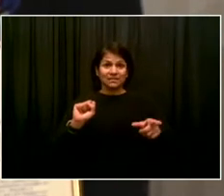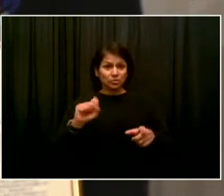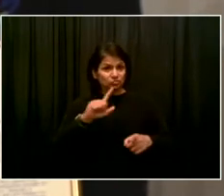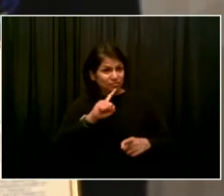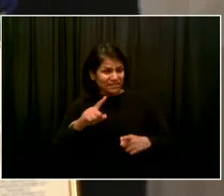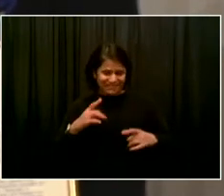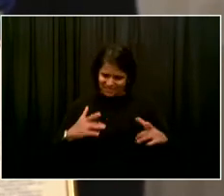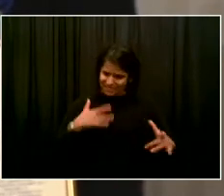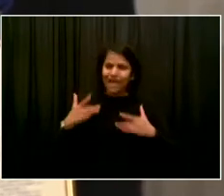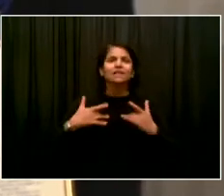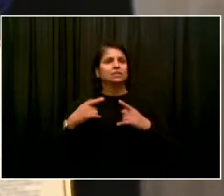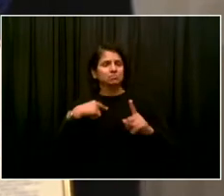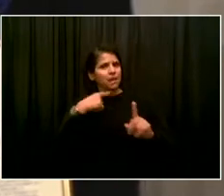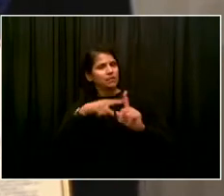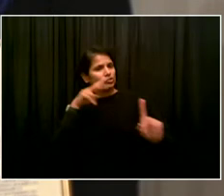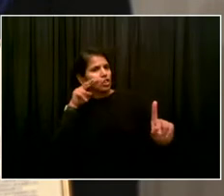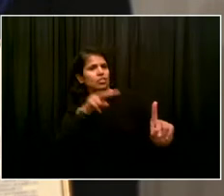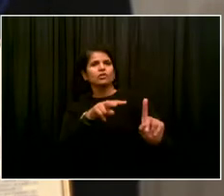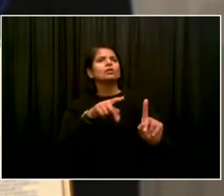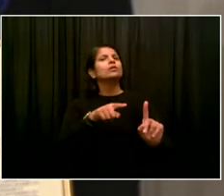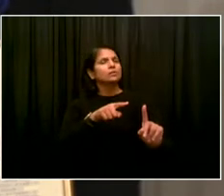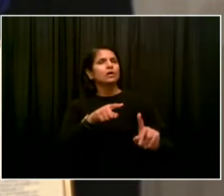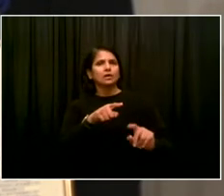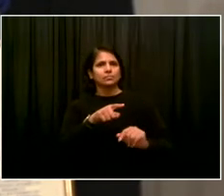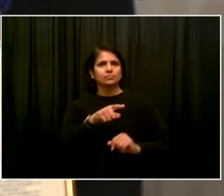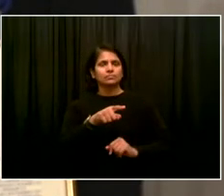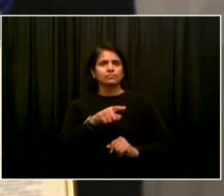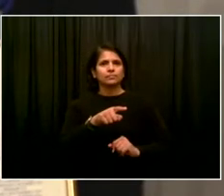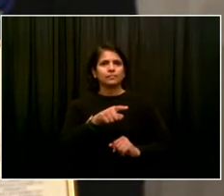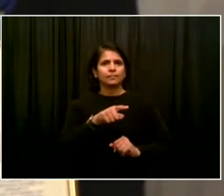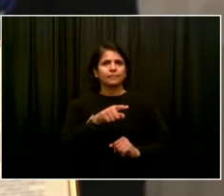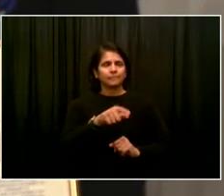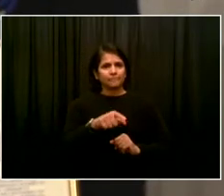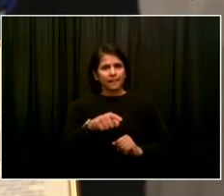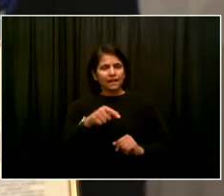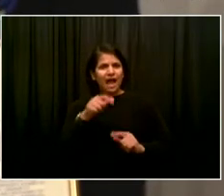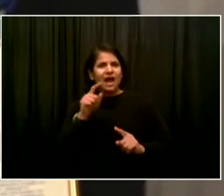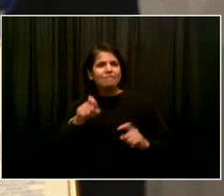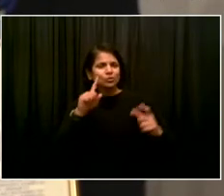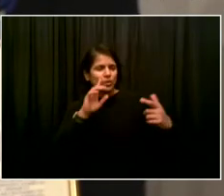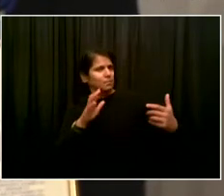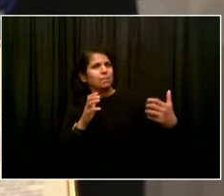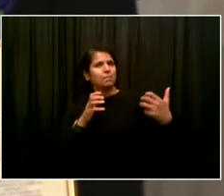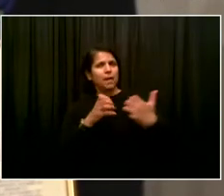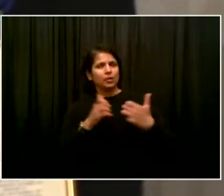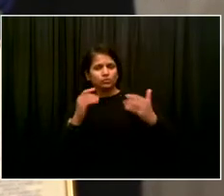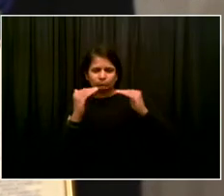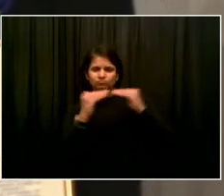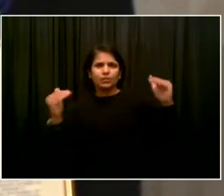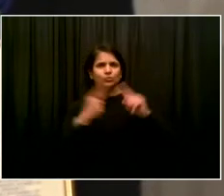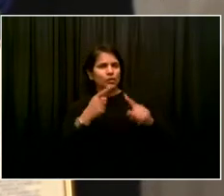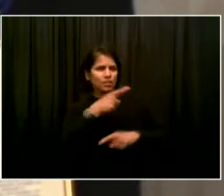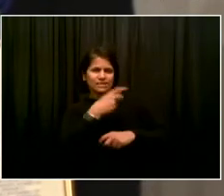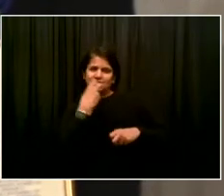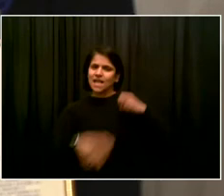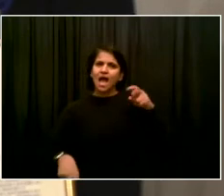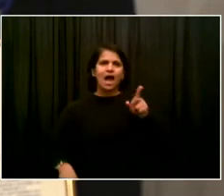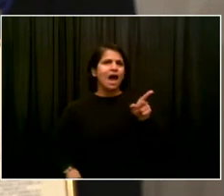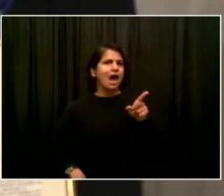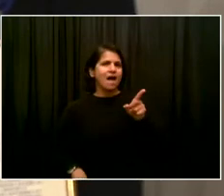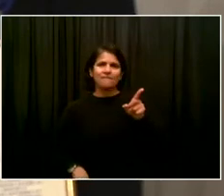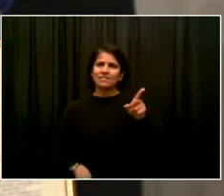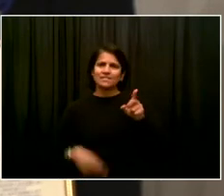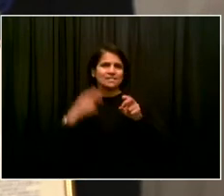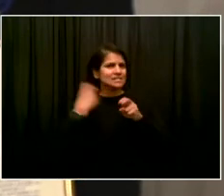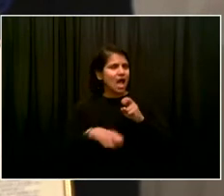confident that they will continue under the new mayor's administration to support our work, because we still have more work to do. We are only